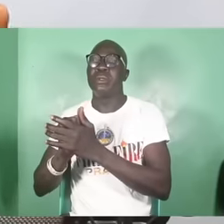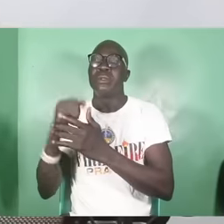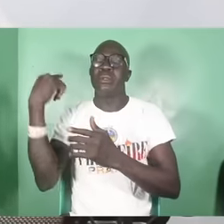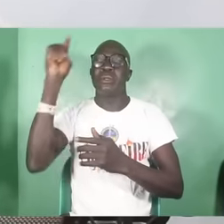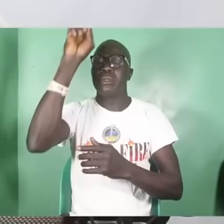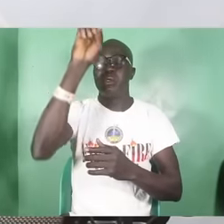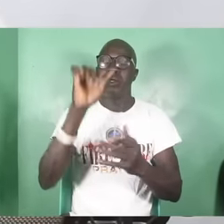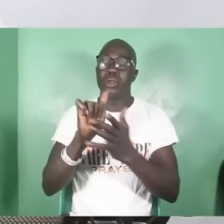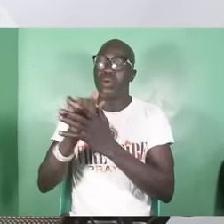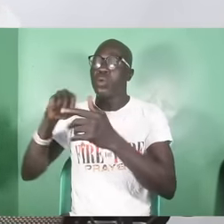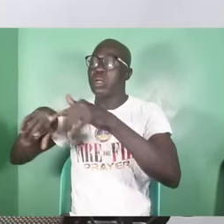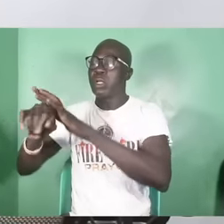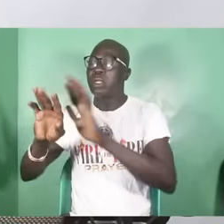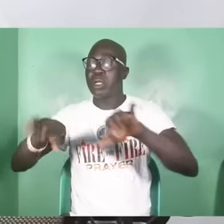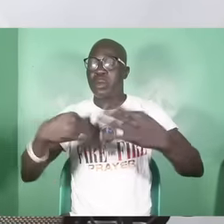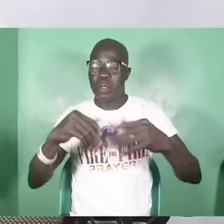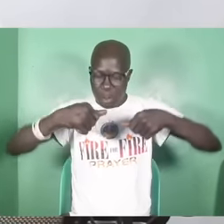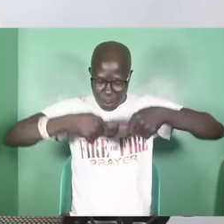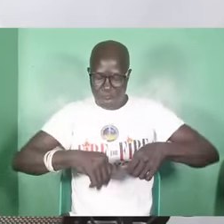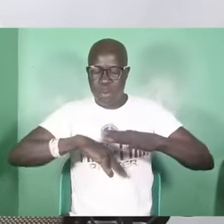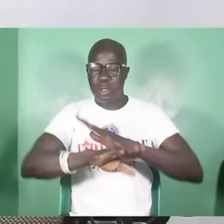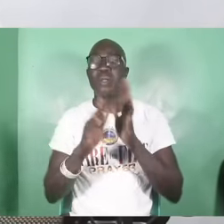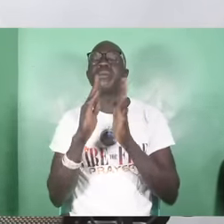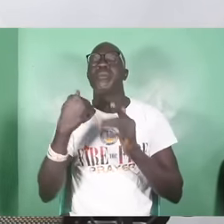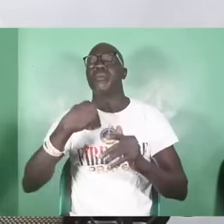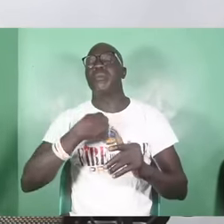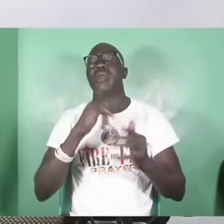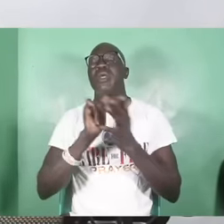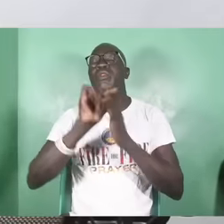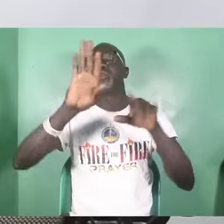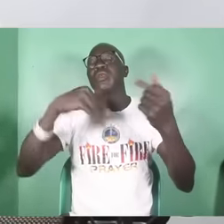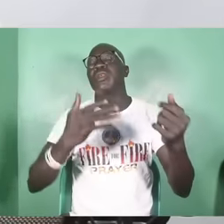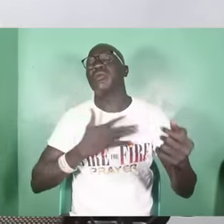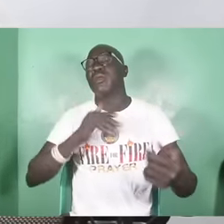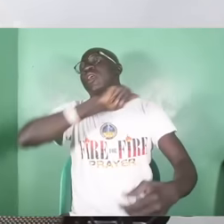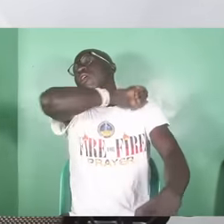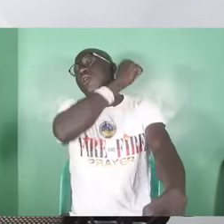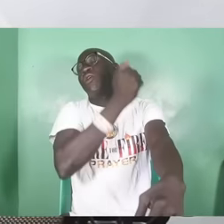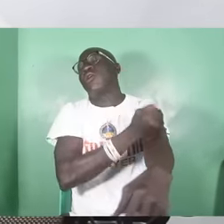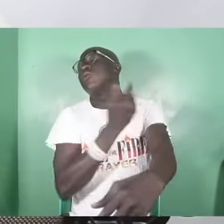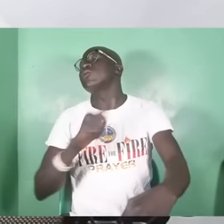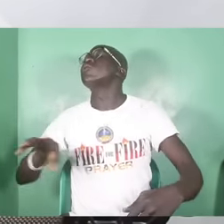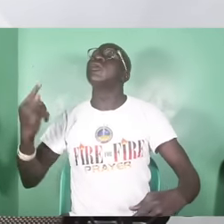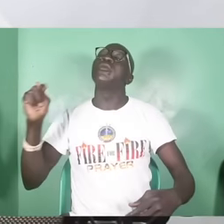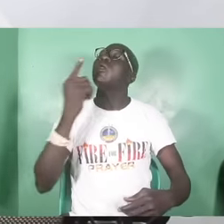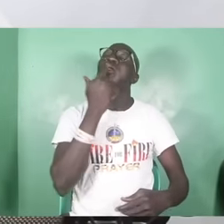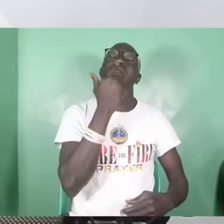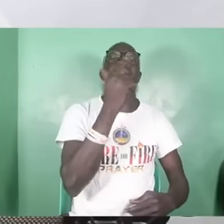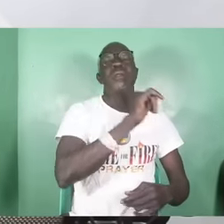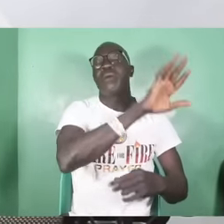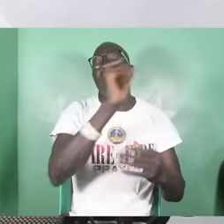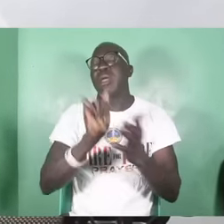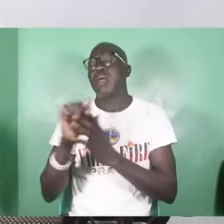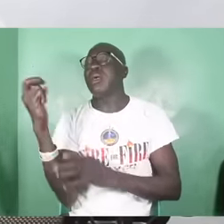fi agbara re si mi ni inu. The one that deposited his power in me. To de fi ase re si mi ni ahan. And give me the authority on my tongue.